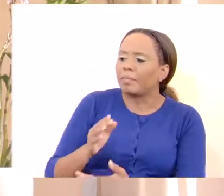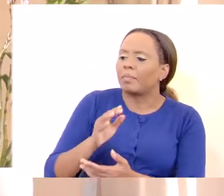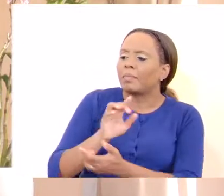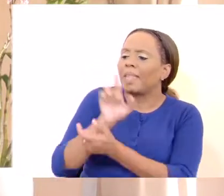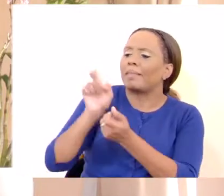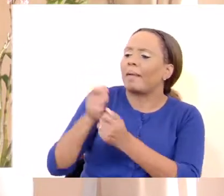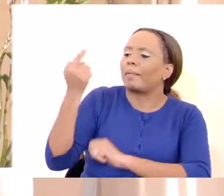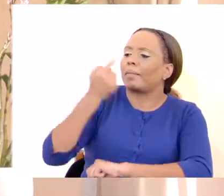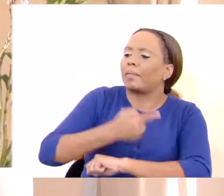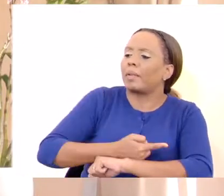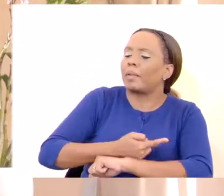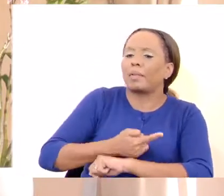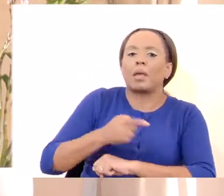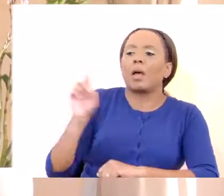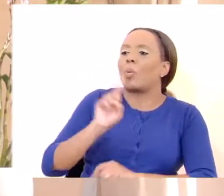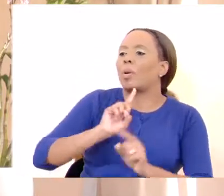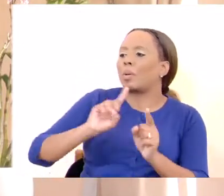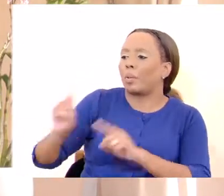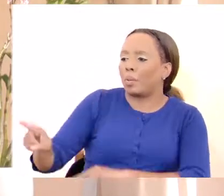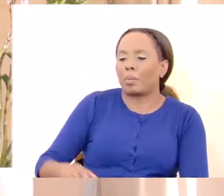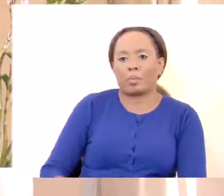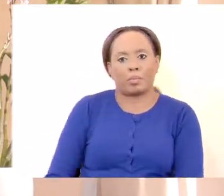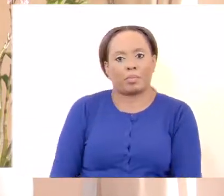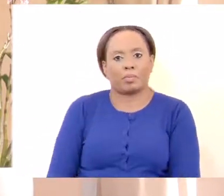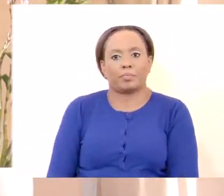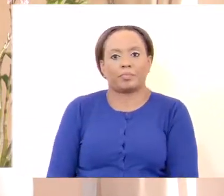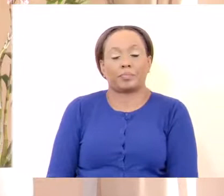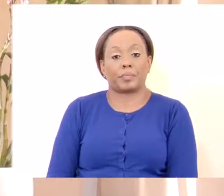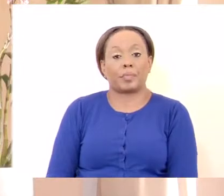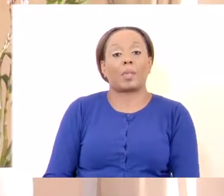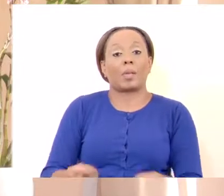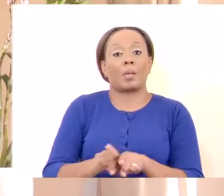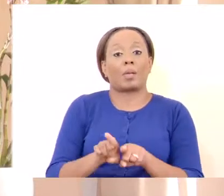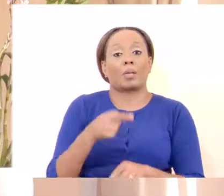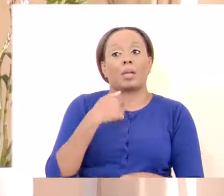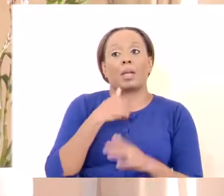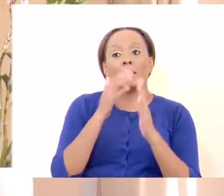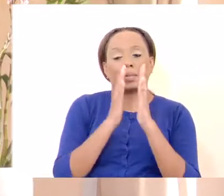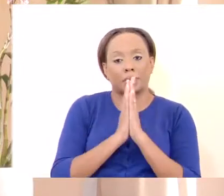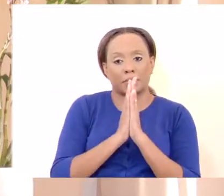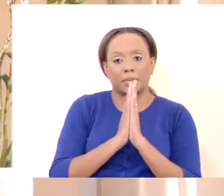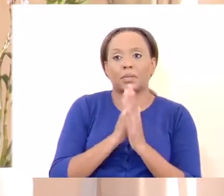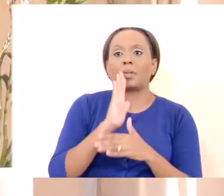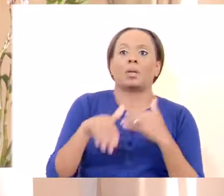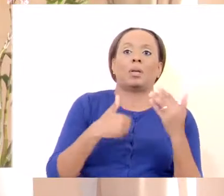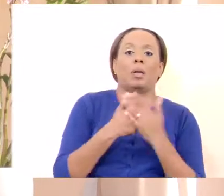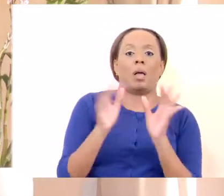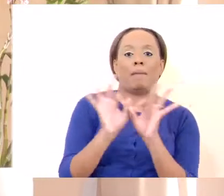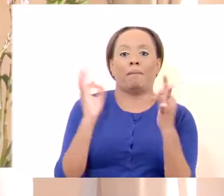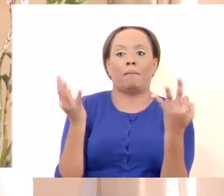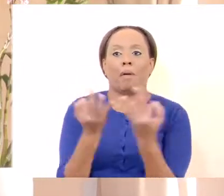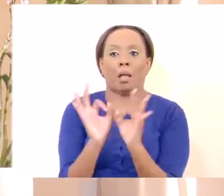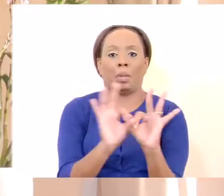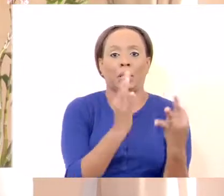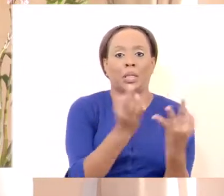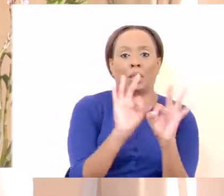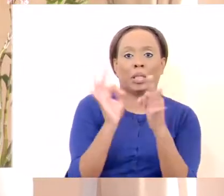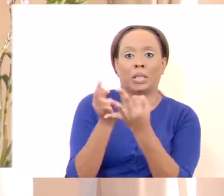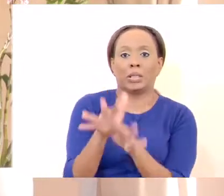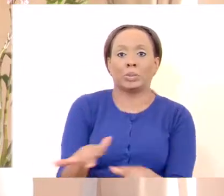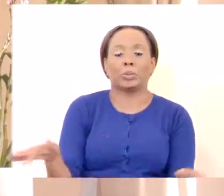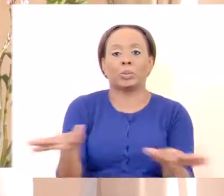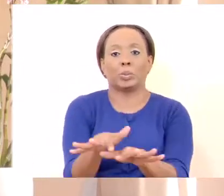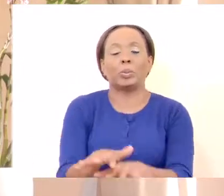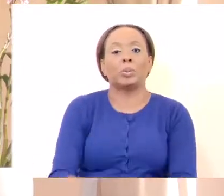their vaccines. I also would like to make a special plea to all families in Barbados. We said before